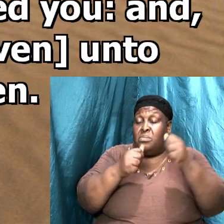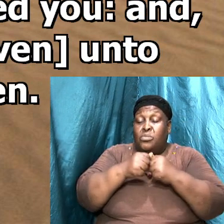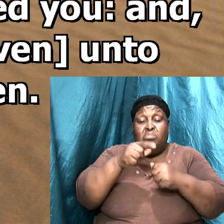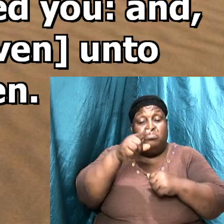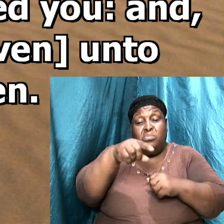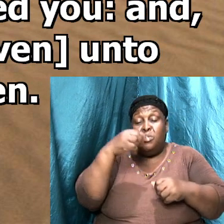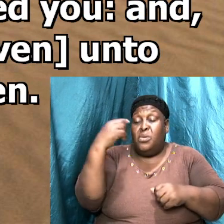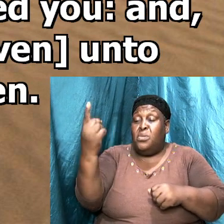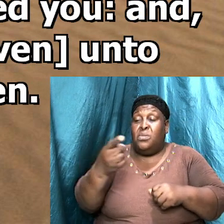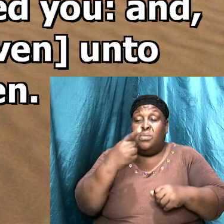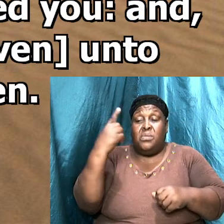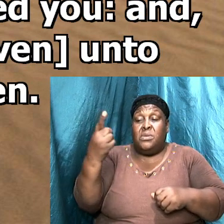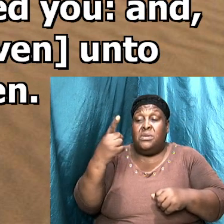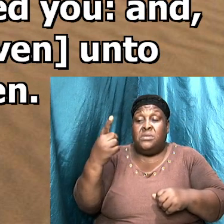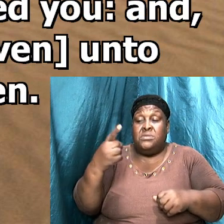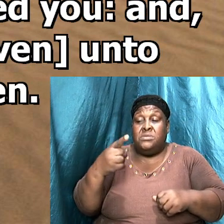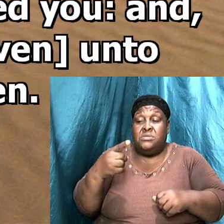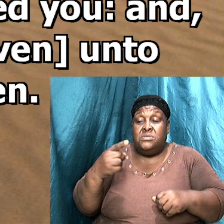Amen.